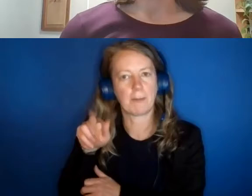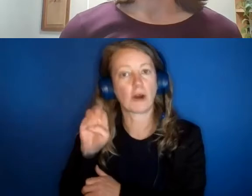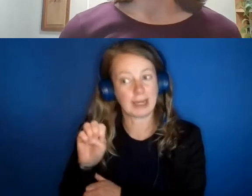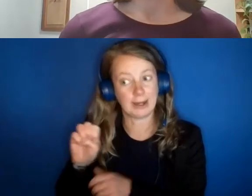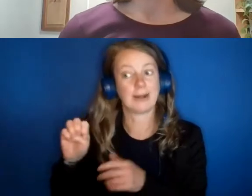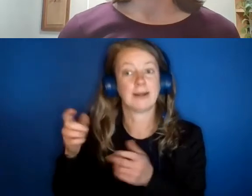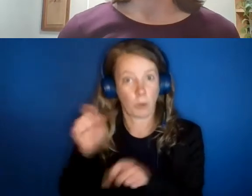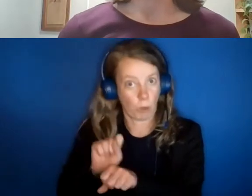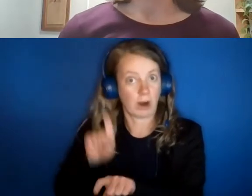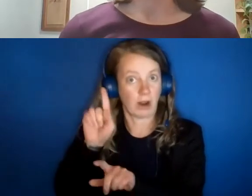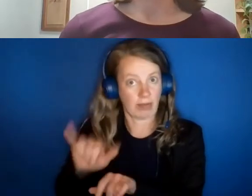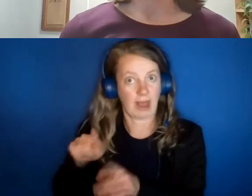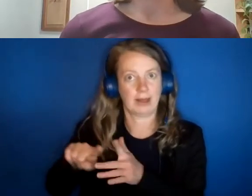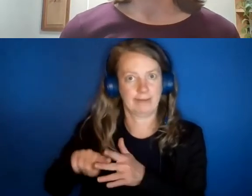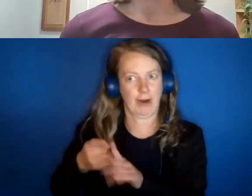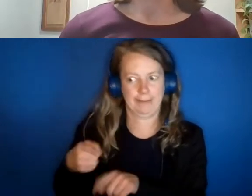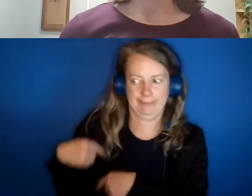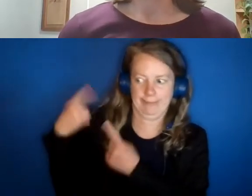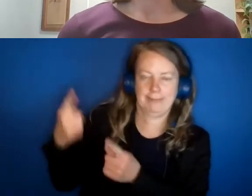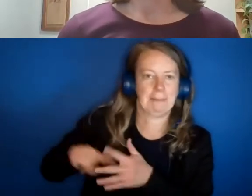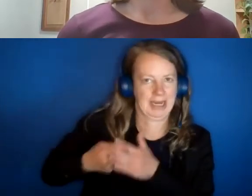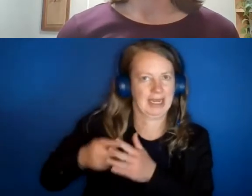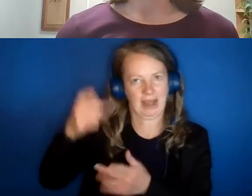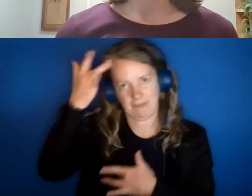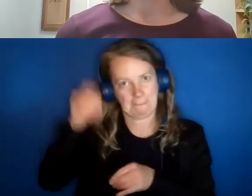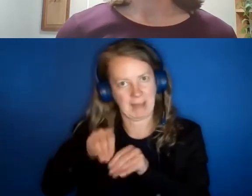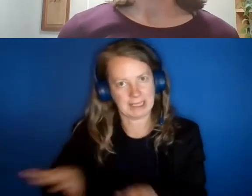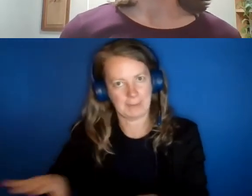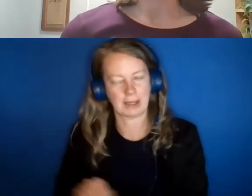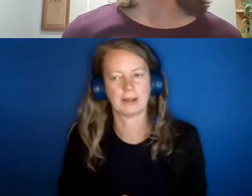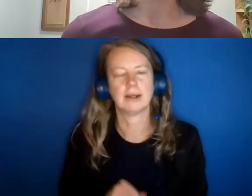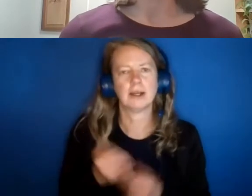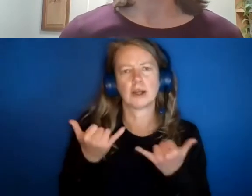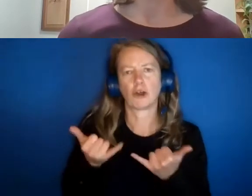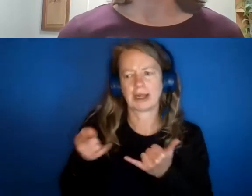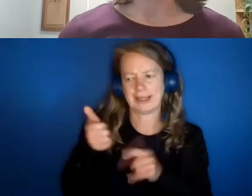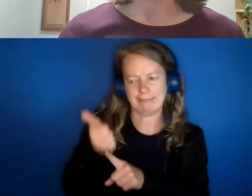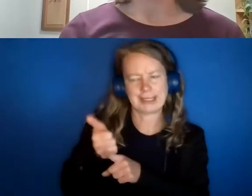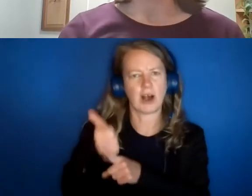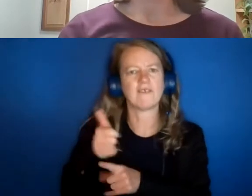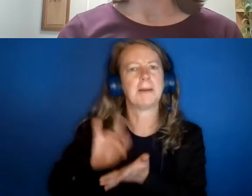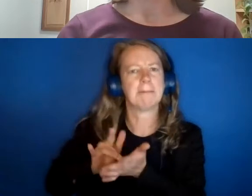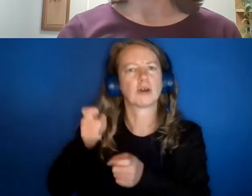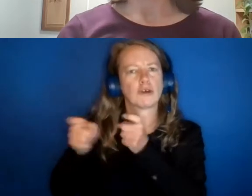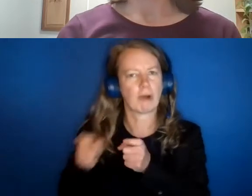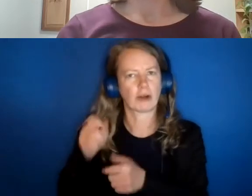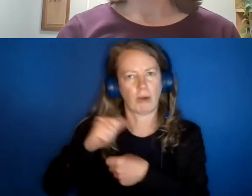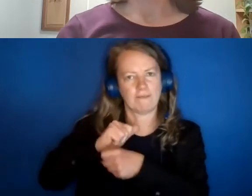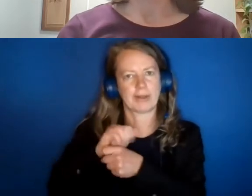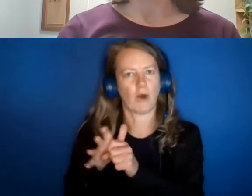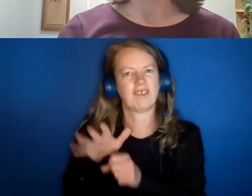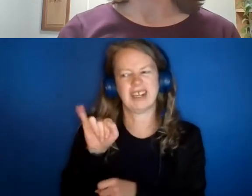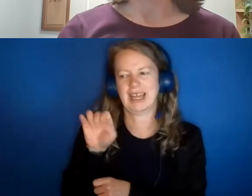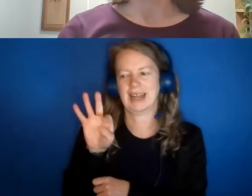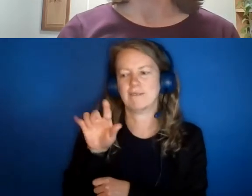And he currently serves as the medical director of the Pardee COVID Infusion Clinic in Arden.